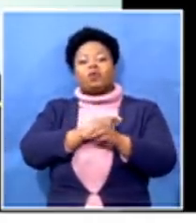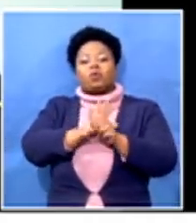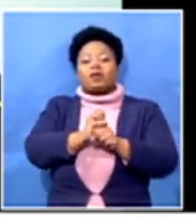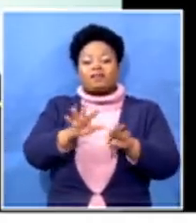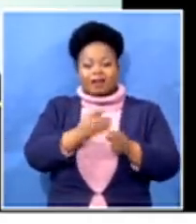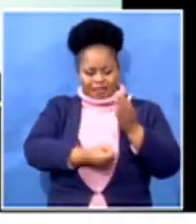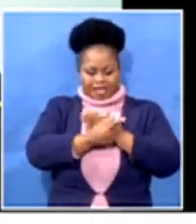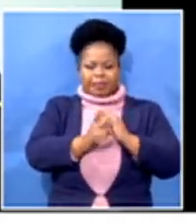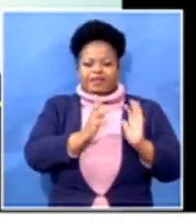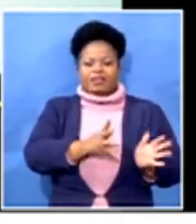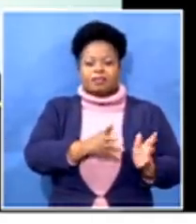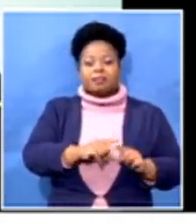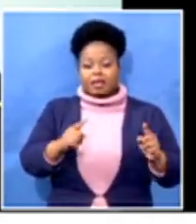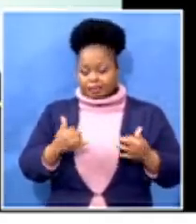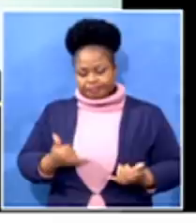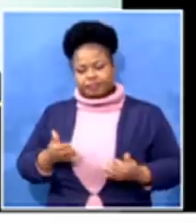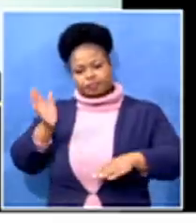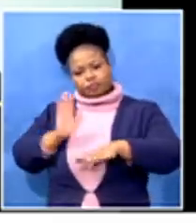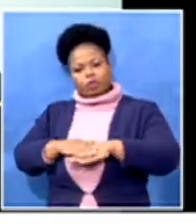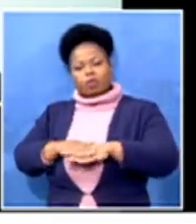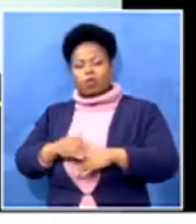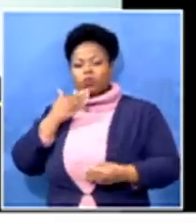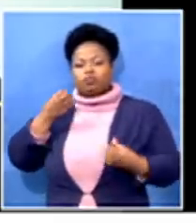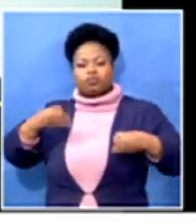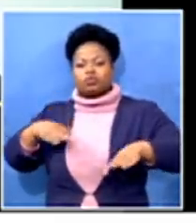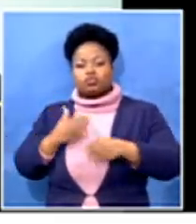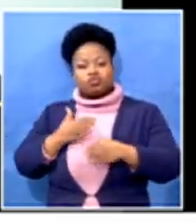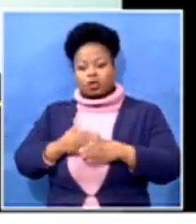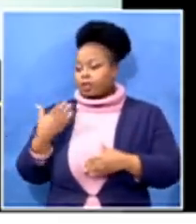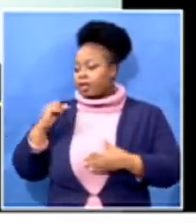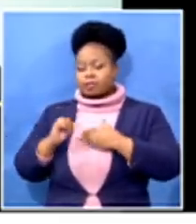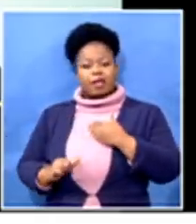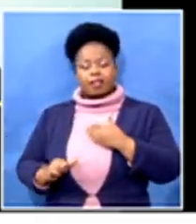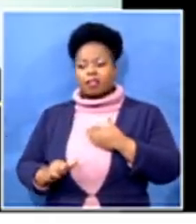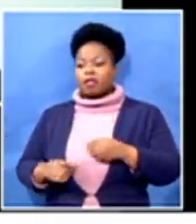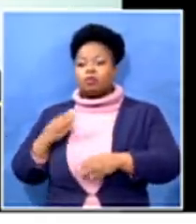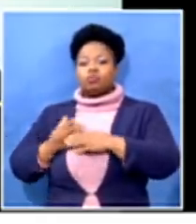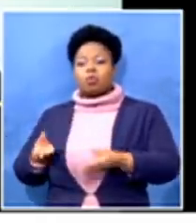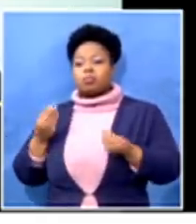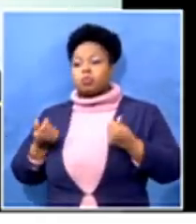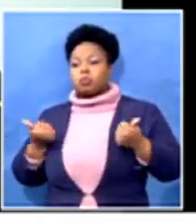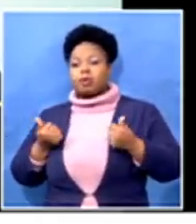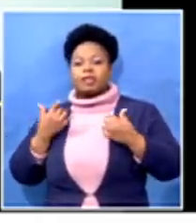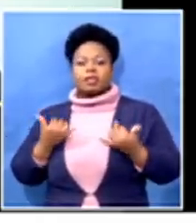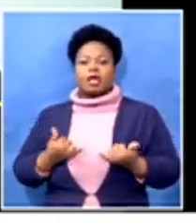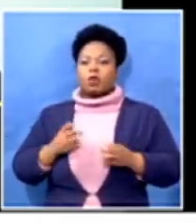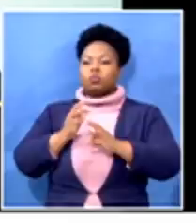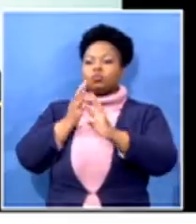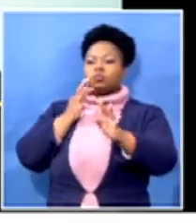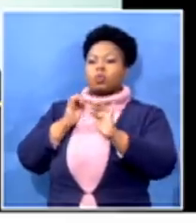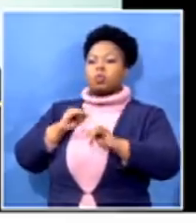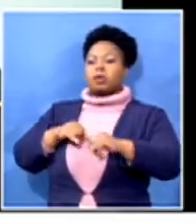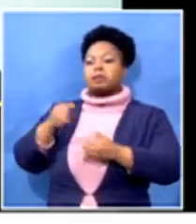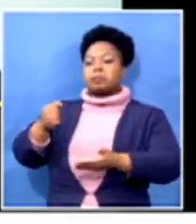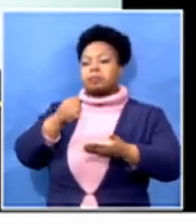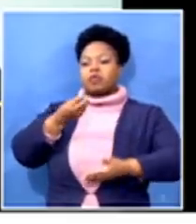we've seen even more people who are affected by, they've lost their job. A month ago they had a job, and now they're standing in a queue for a food parcel to feed their